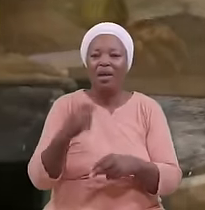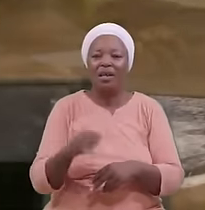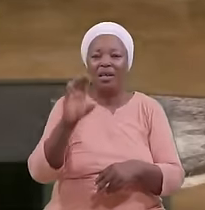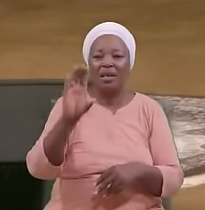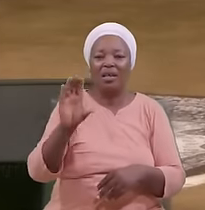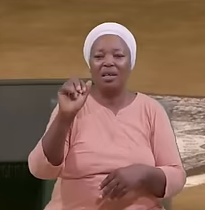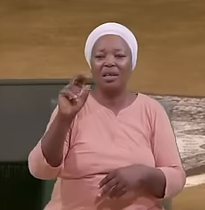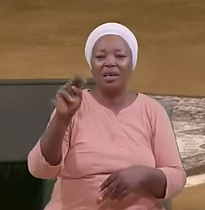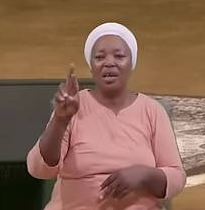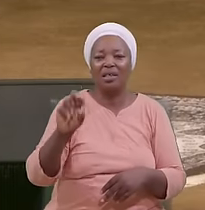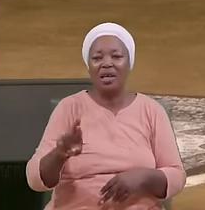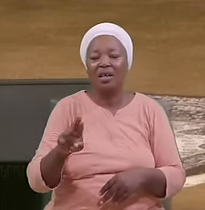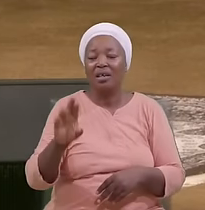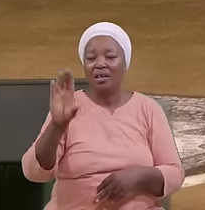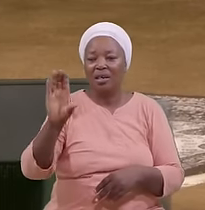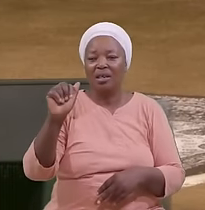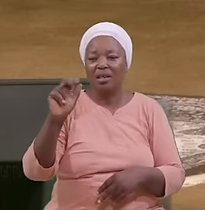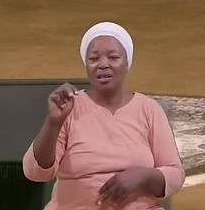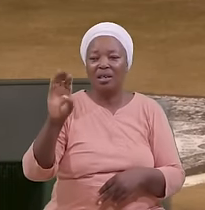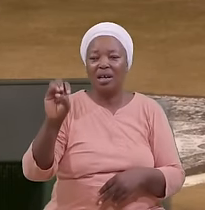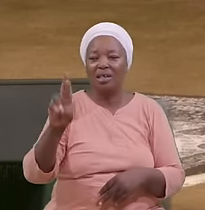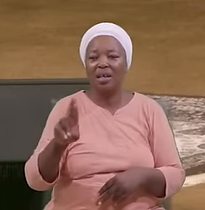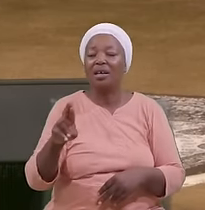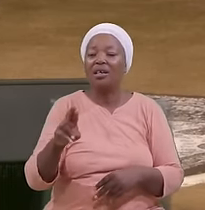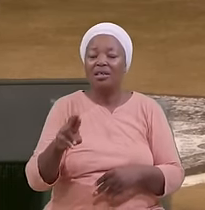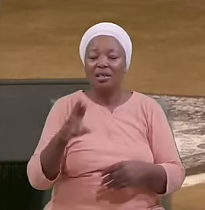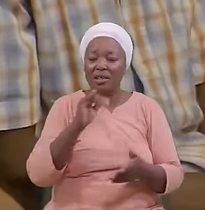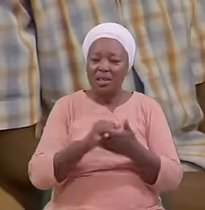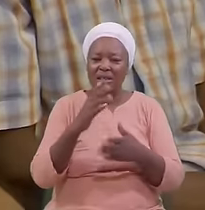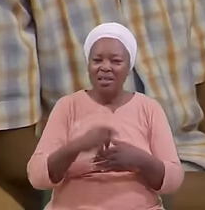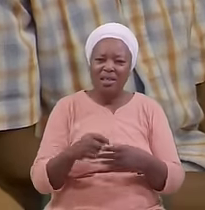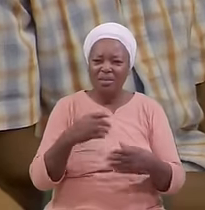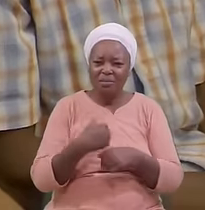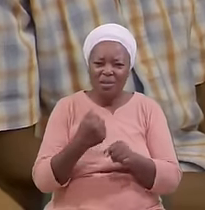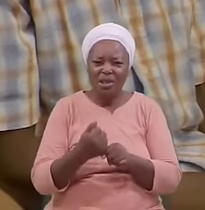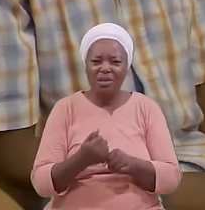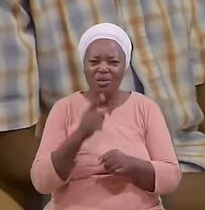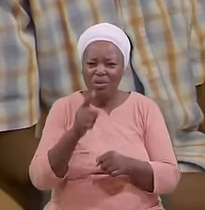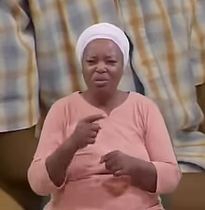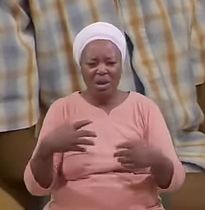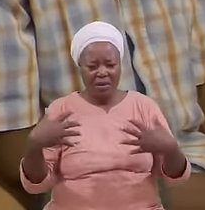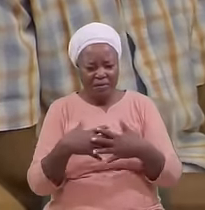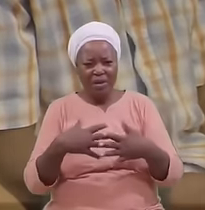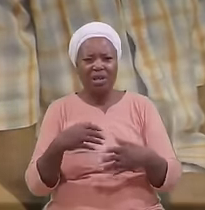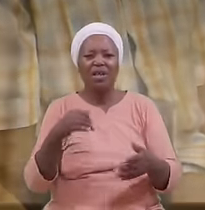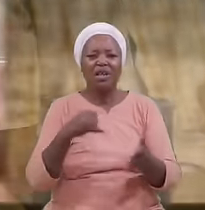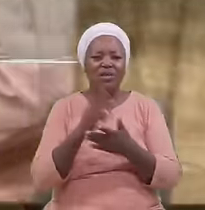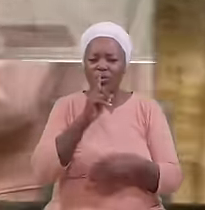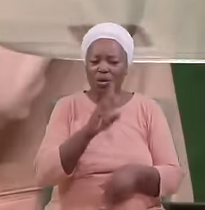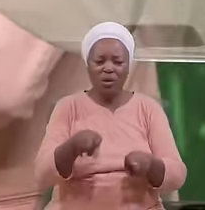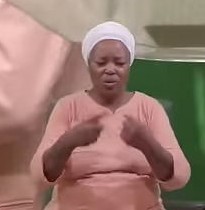threatening your life too long. It will have to go. blind